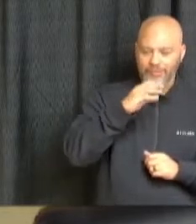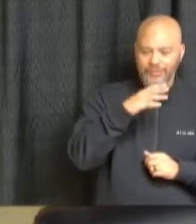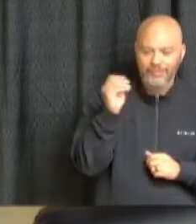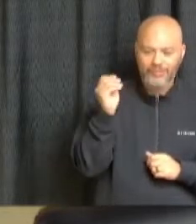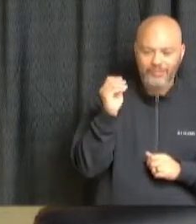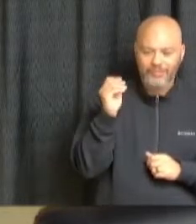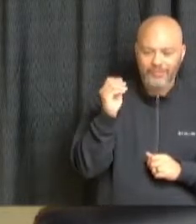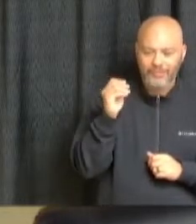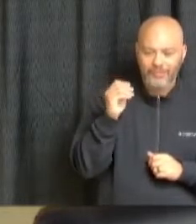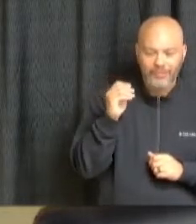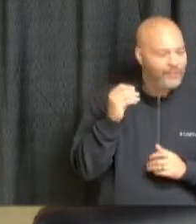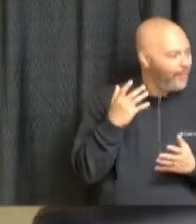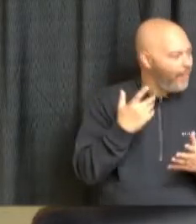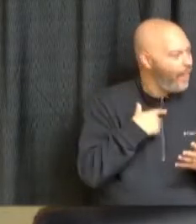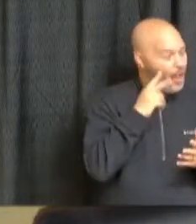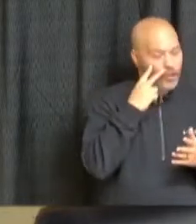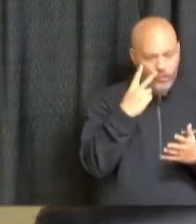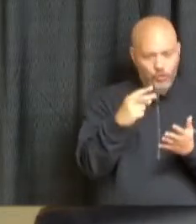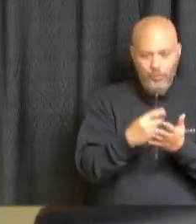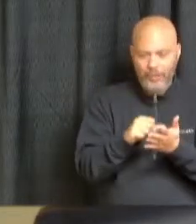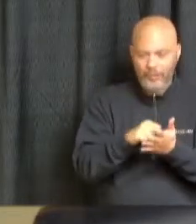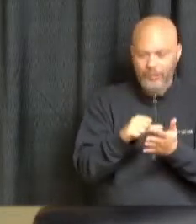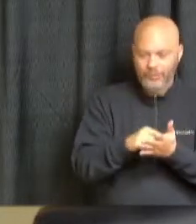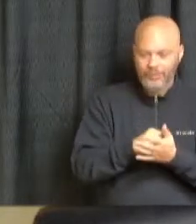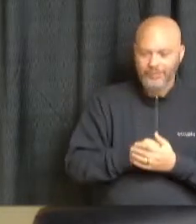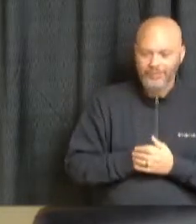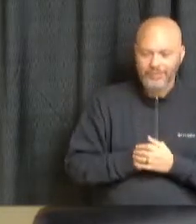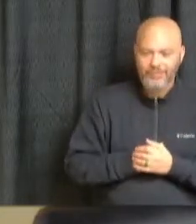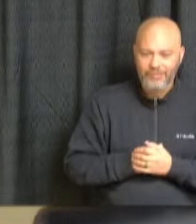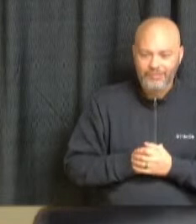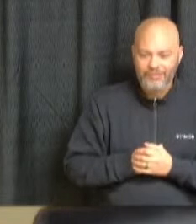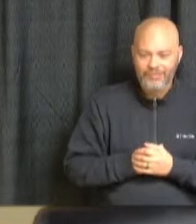let's see. 2 pages. It's 2 pages, yeah.